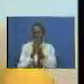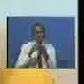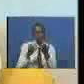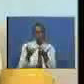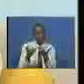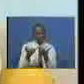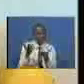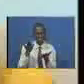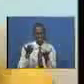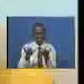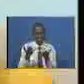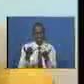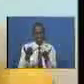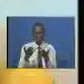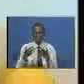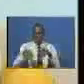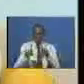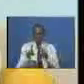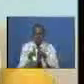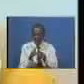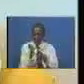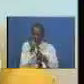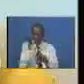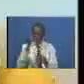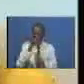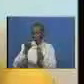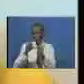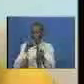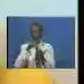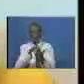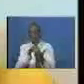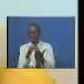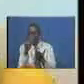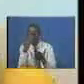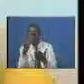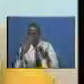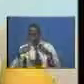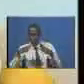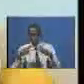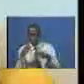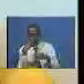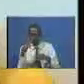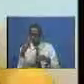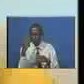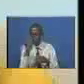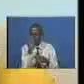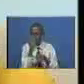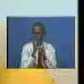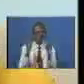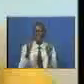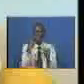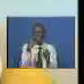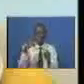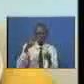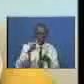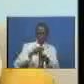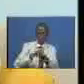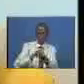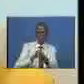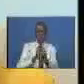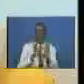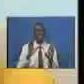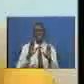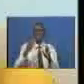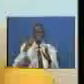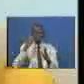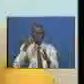that and the thing is the ignorance about the condition because people don't actually look at the eyes they're just looking at the skin and they think that it's a white